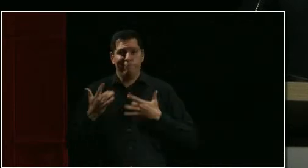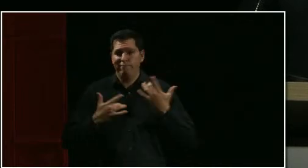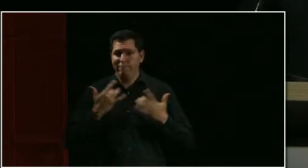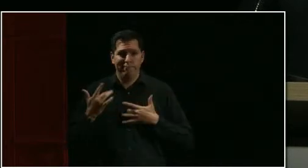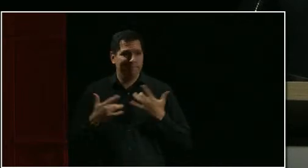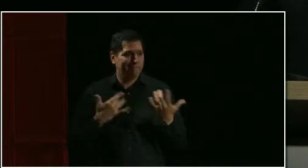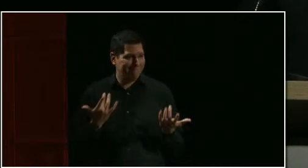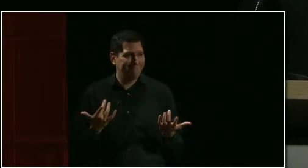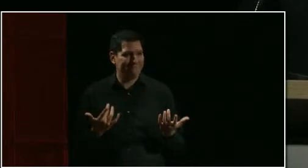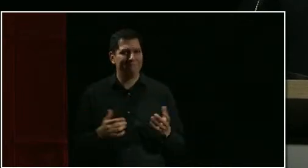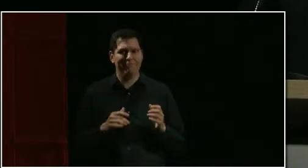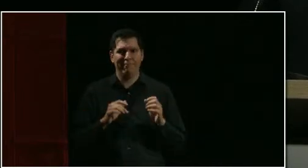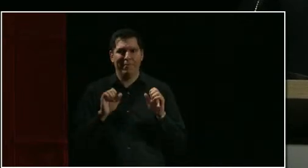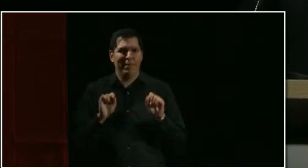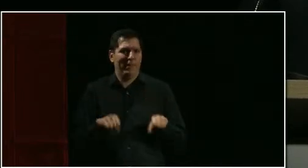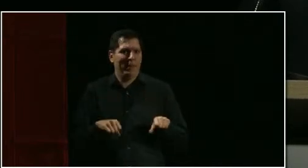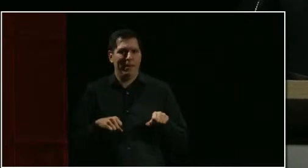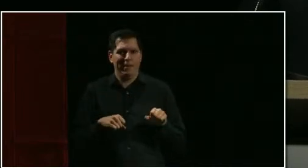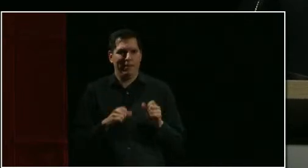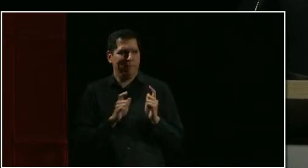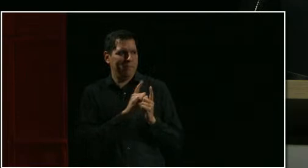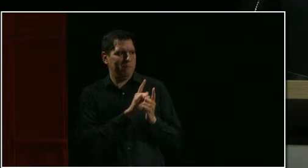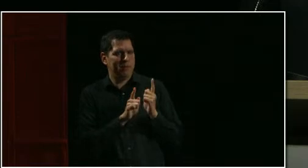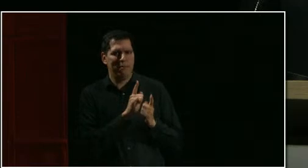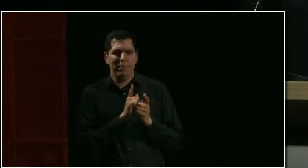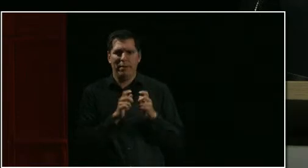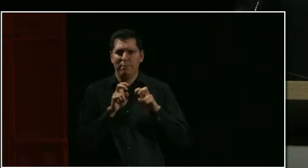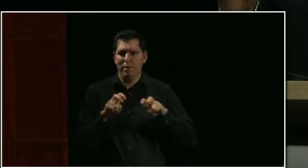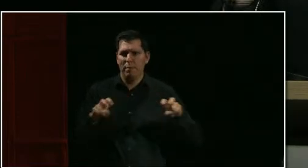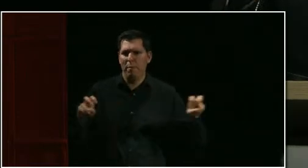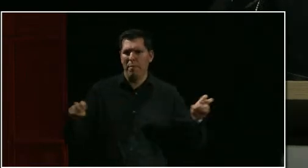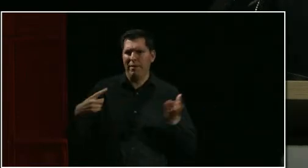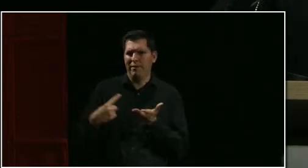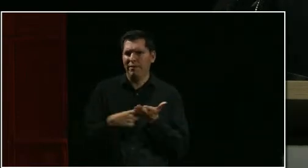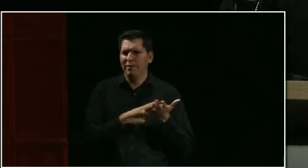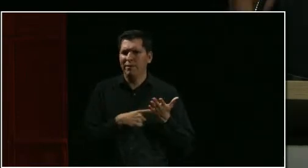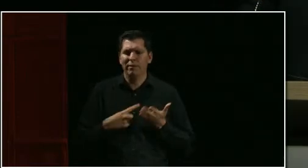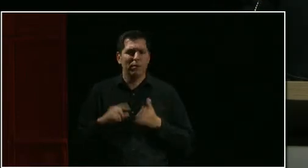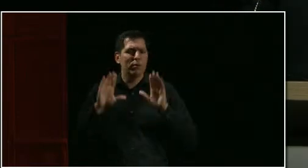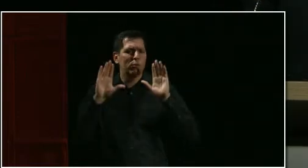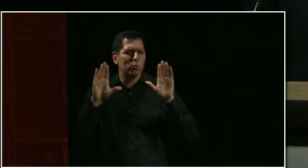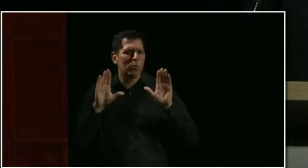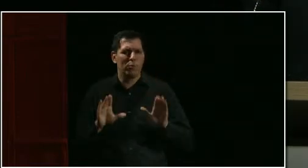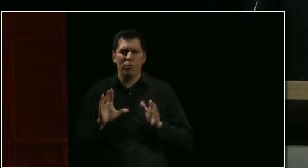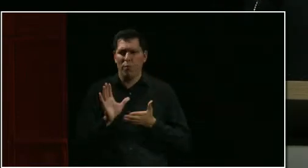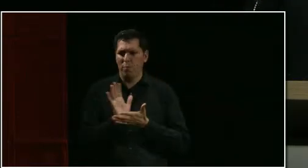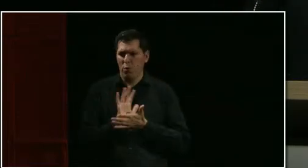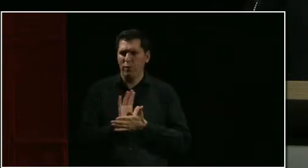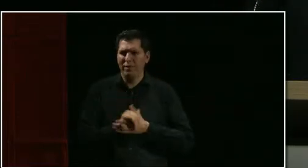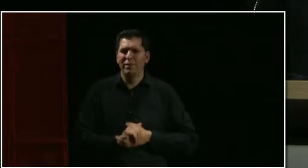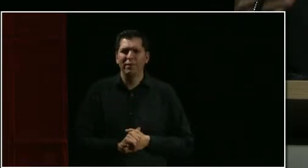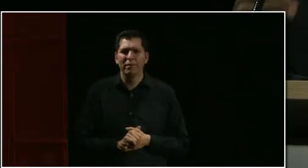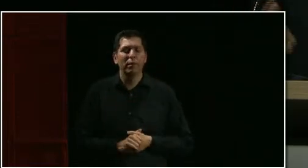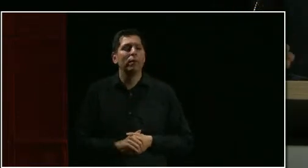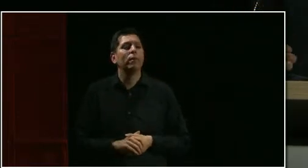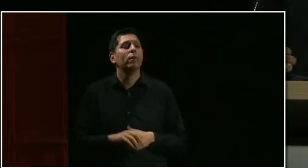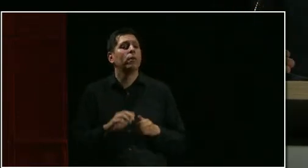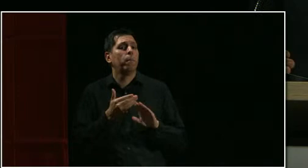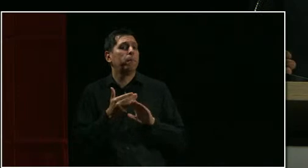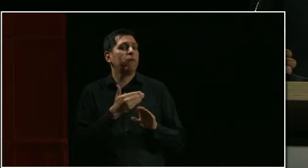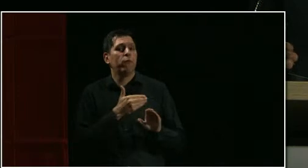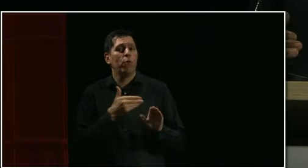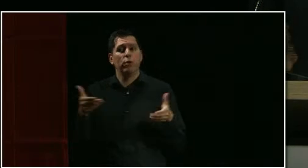to meet and hang out with all these folks and talk about these wonderful, wonderful films. But first, I'm going to, before I bring